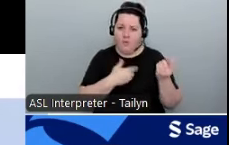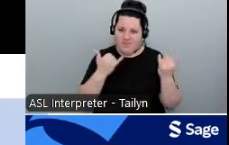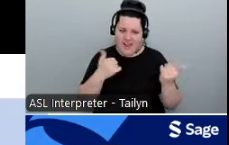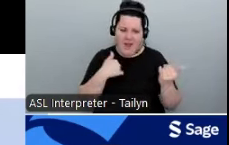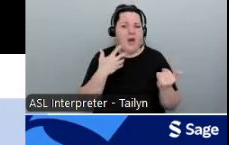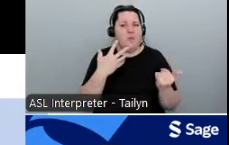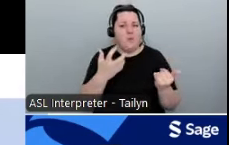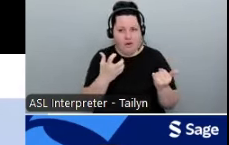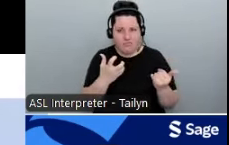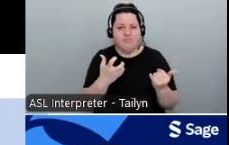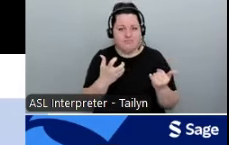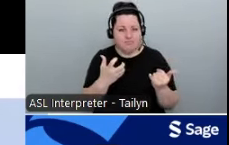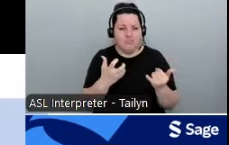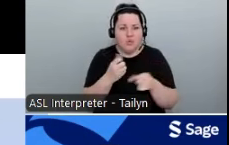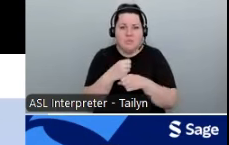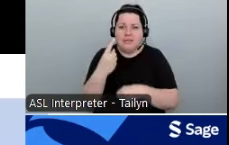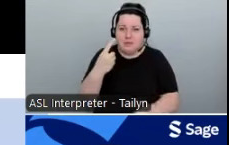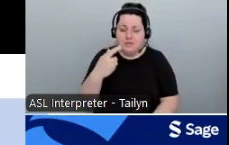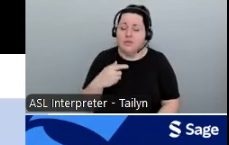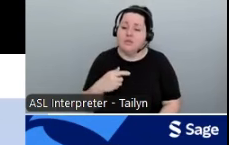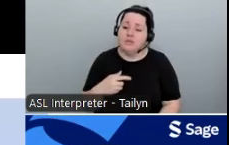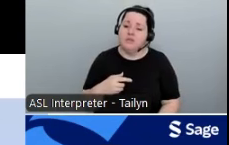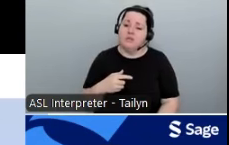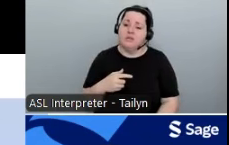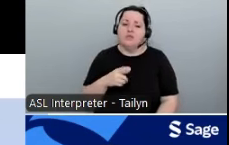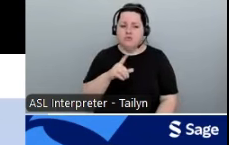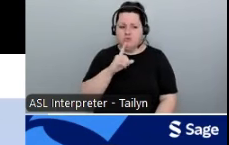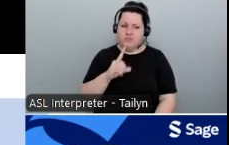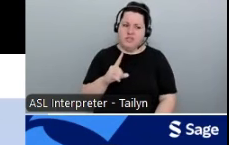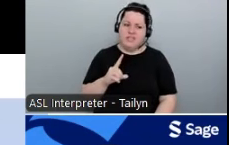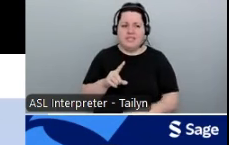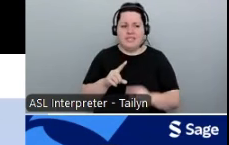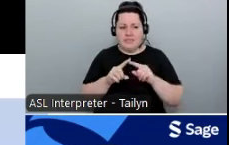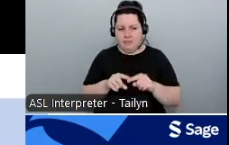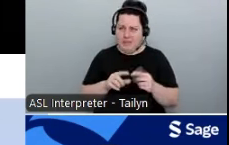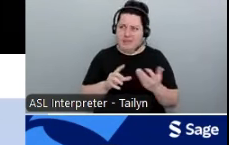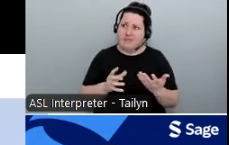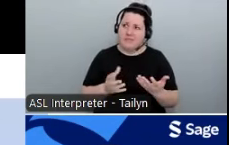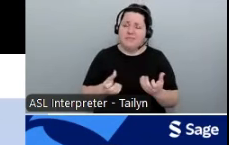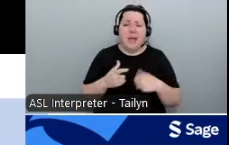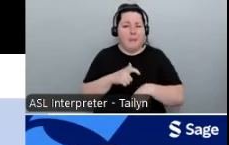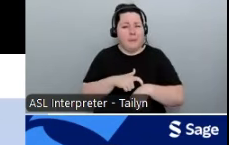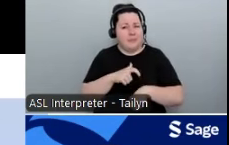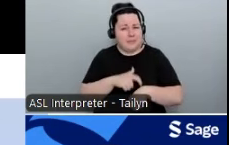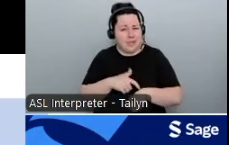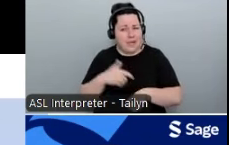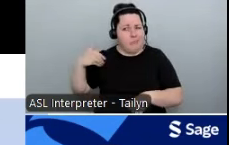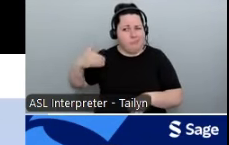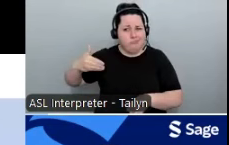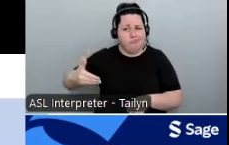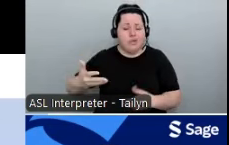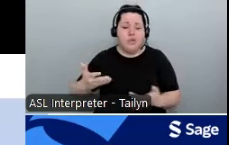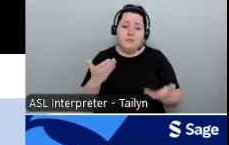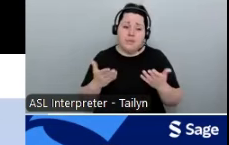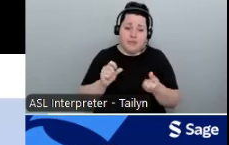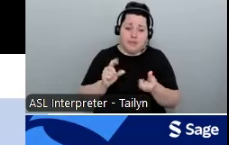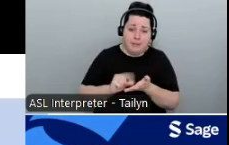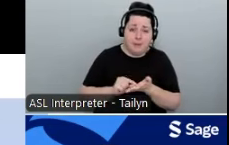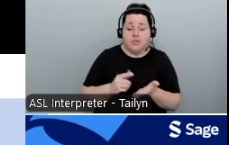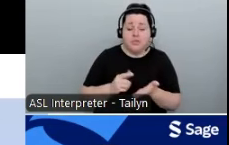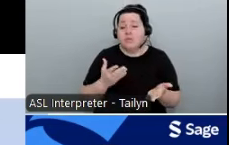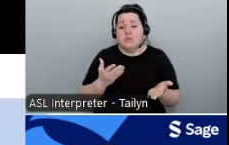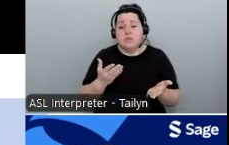it. This is often field dependent on how much time has passed that will enable you to publish, but it might be